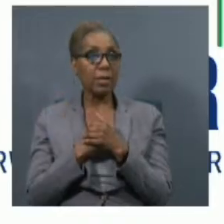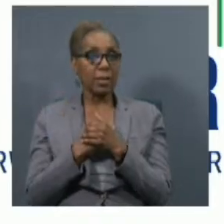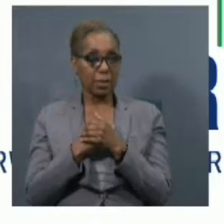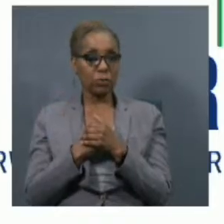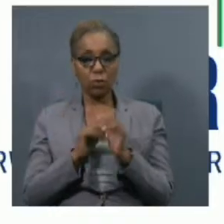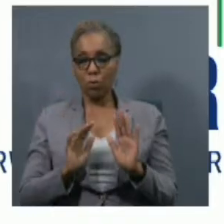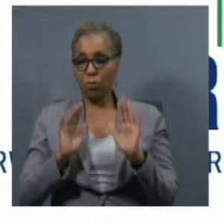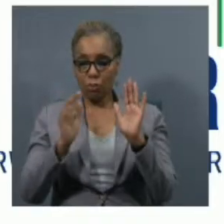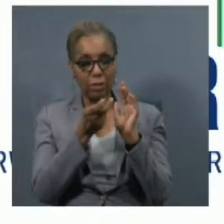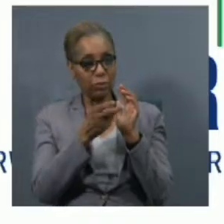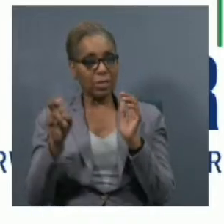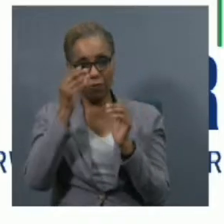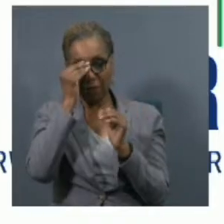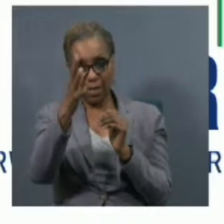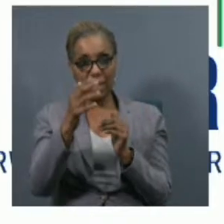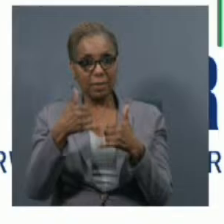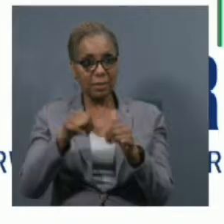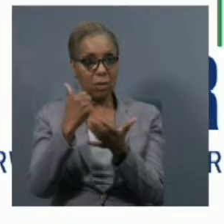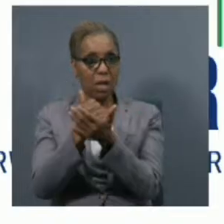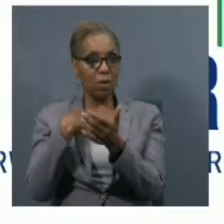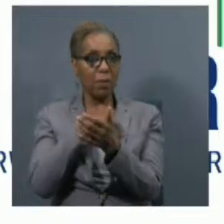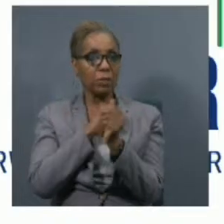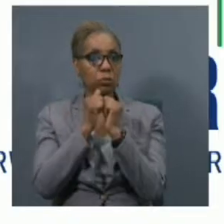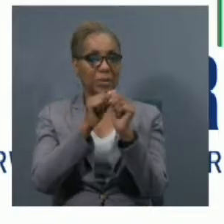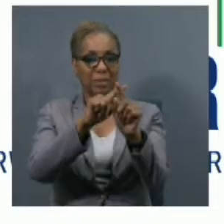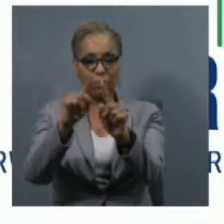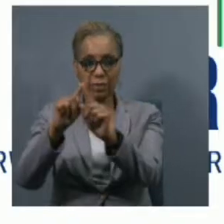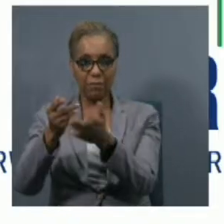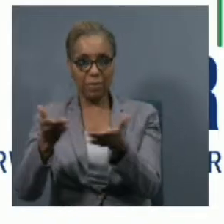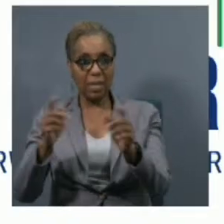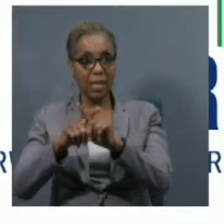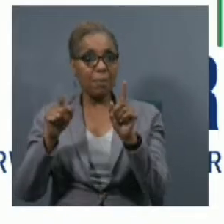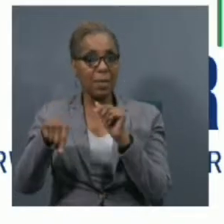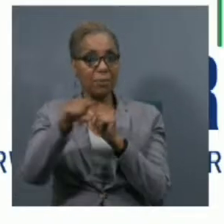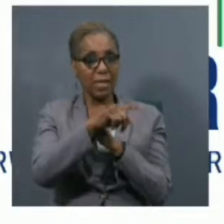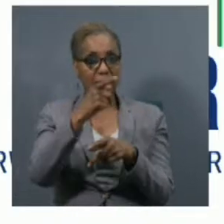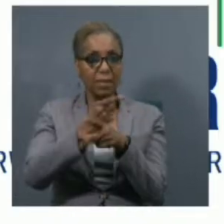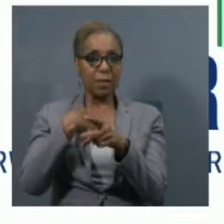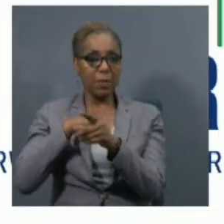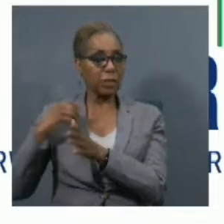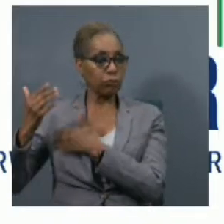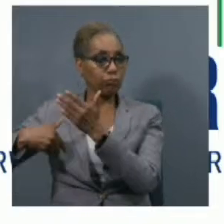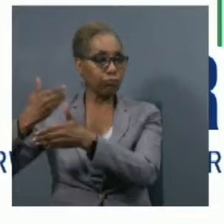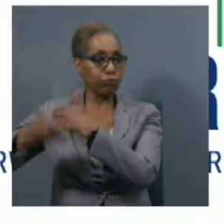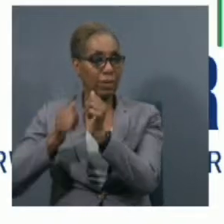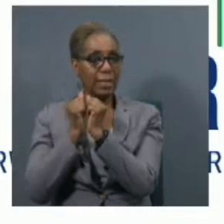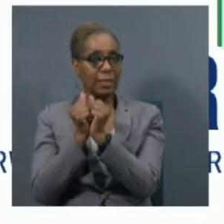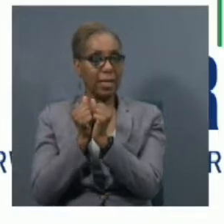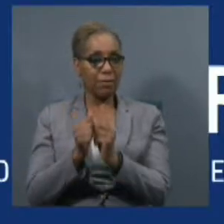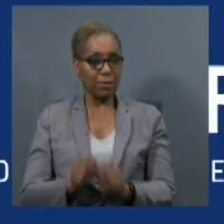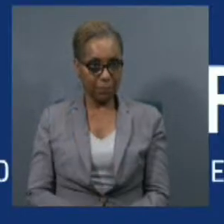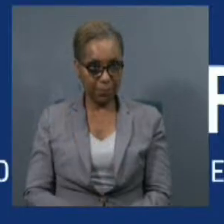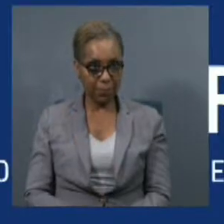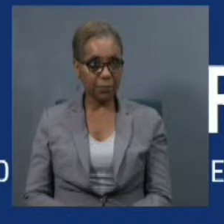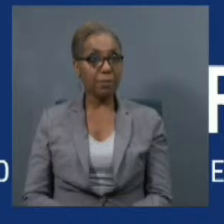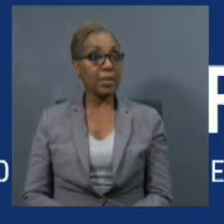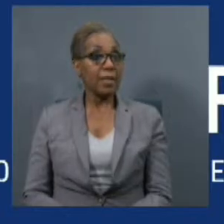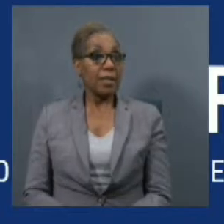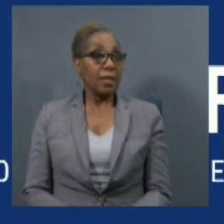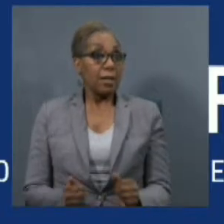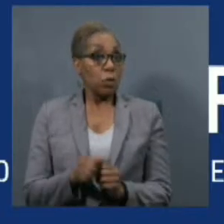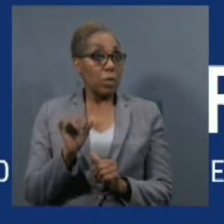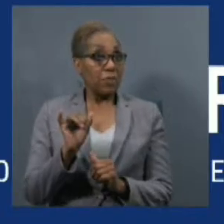of information, and she still helps us with a lot of different things. But they're the ones that keep us going forward together. And with